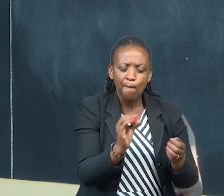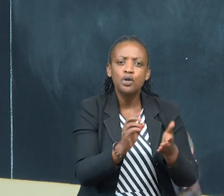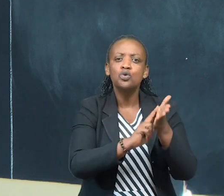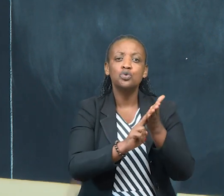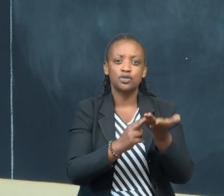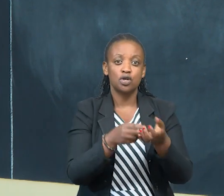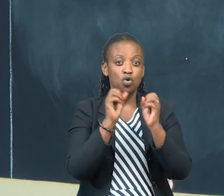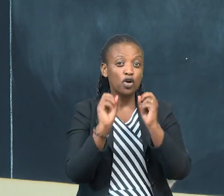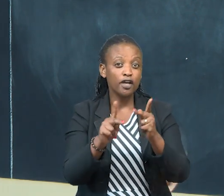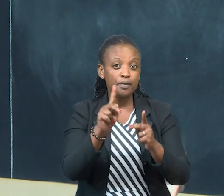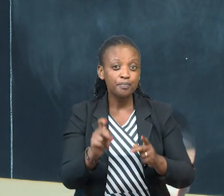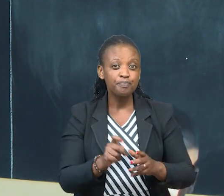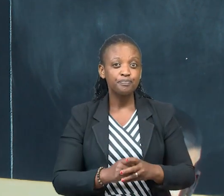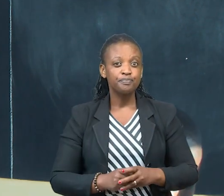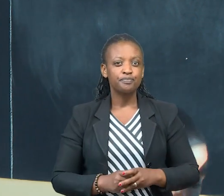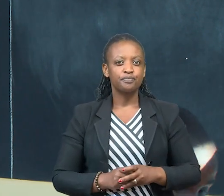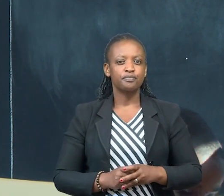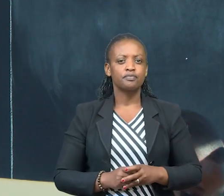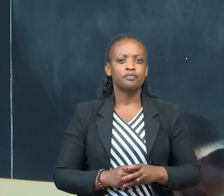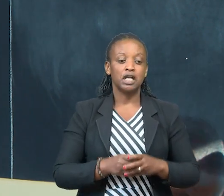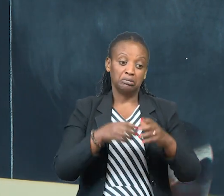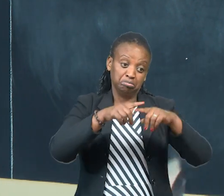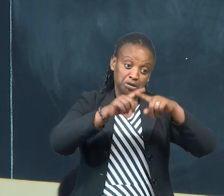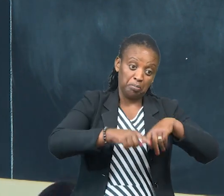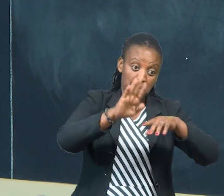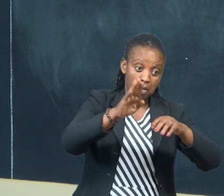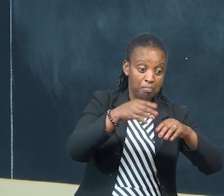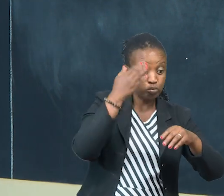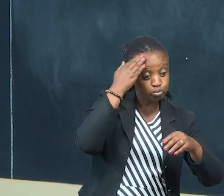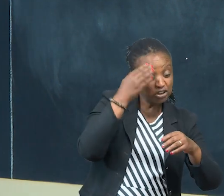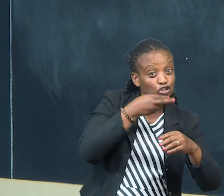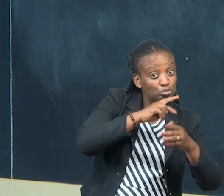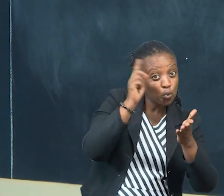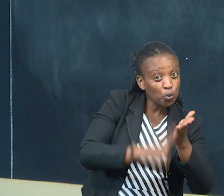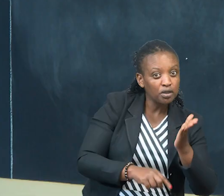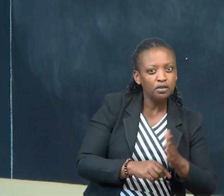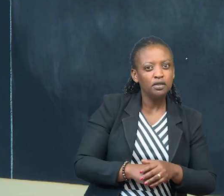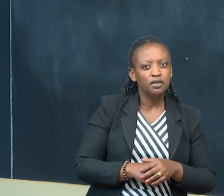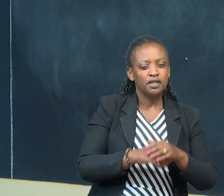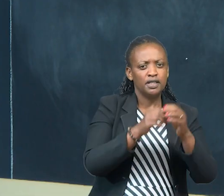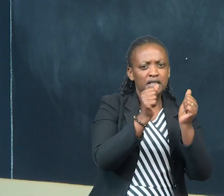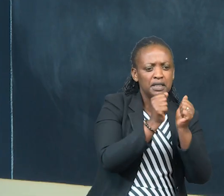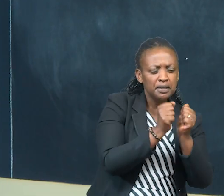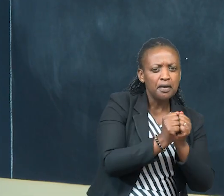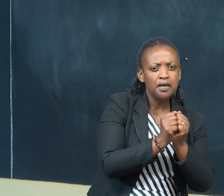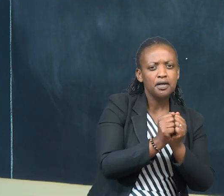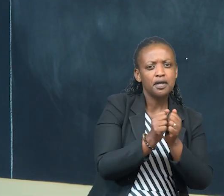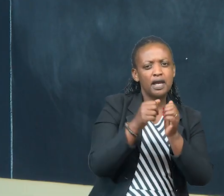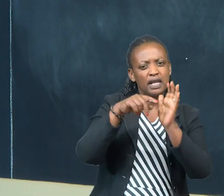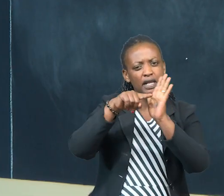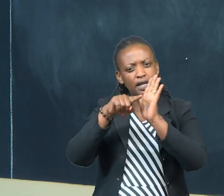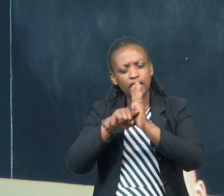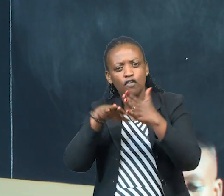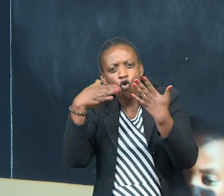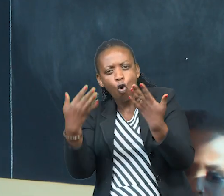Okay? So it's up to you to discover, is 10 a